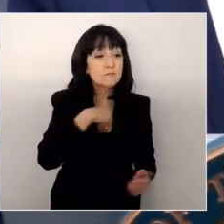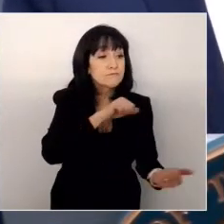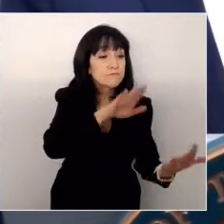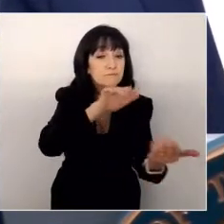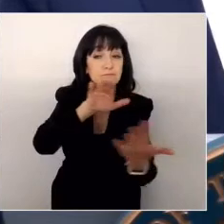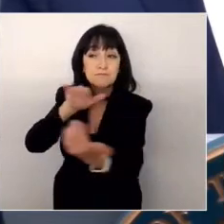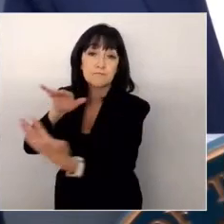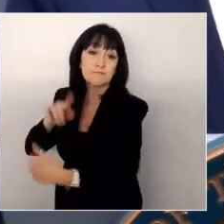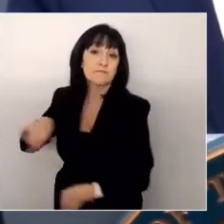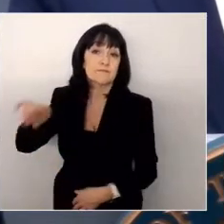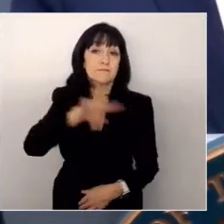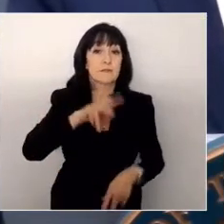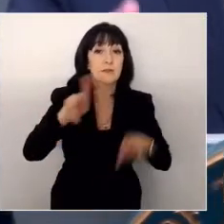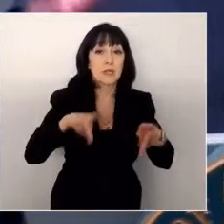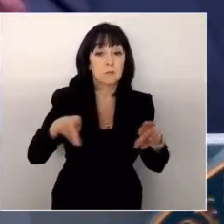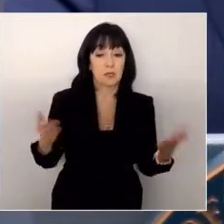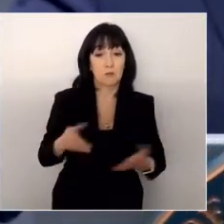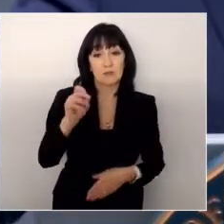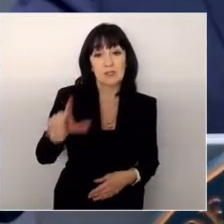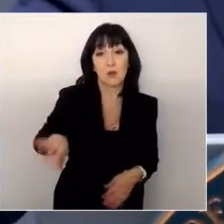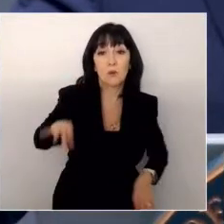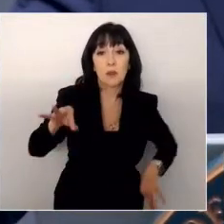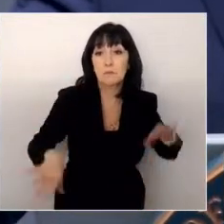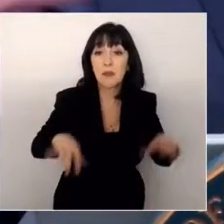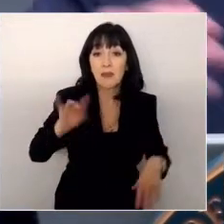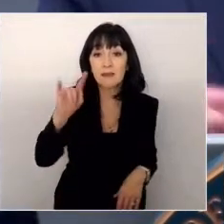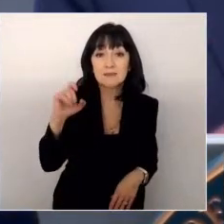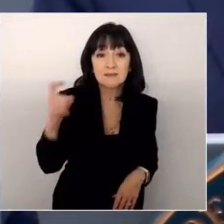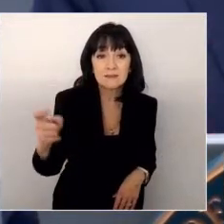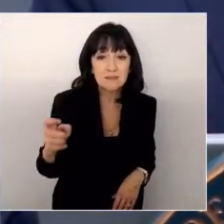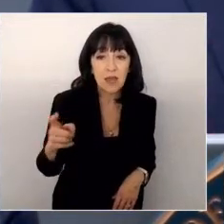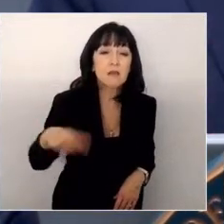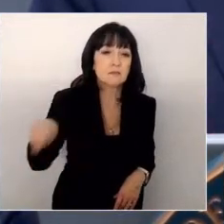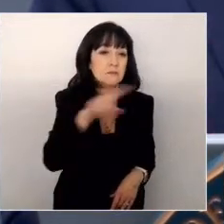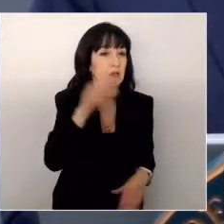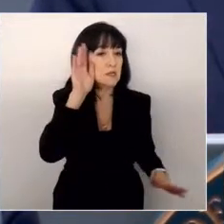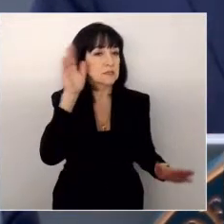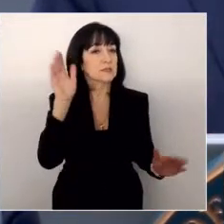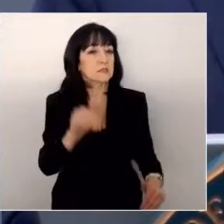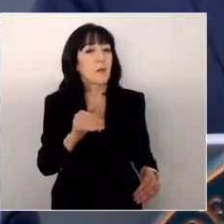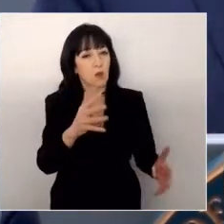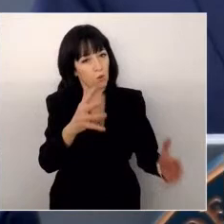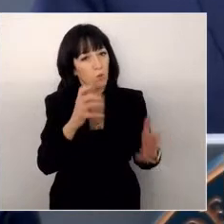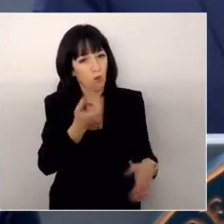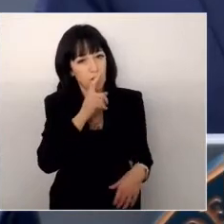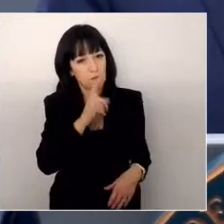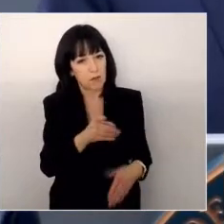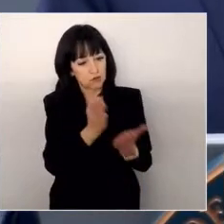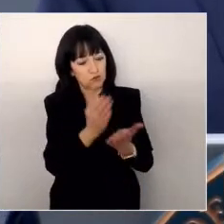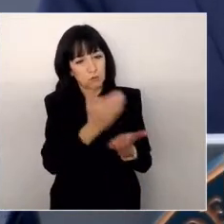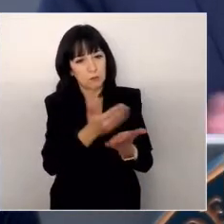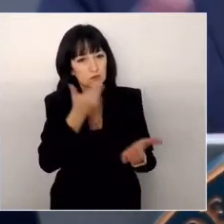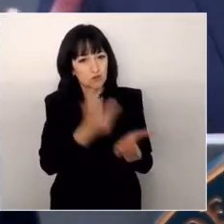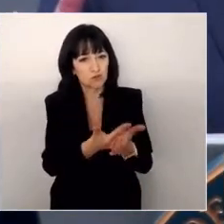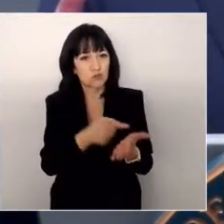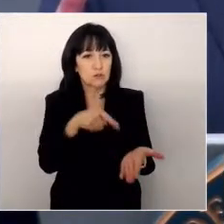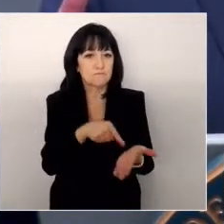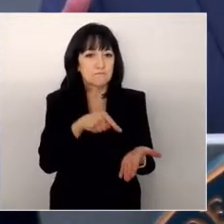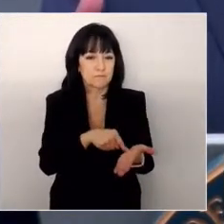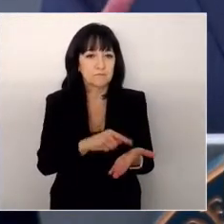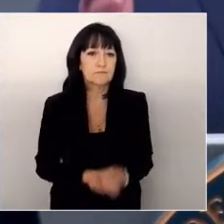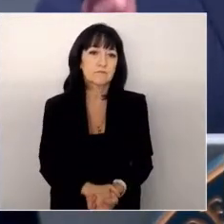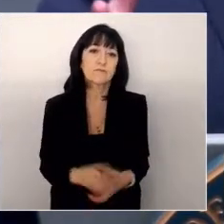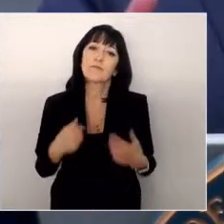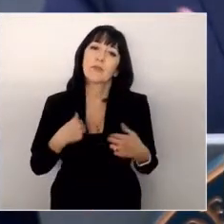past 5 years, we've worked hard and worked together to get our state budget in order. And I'd like to thank members of the